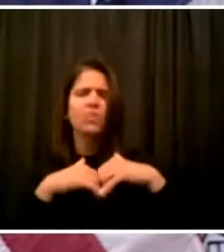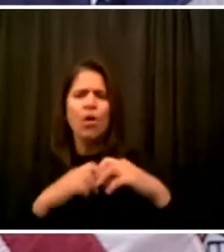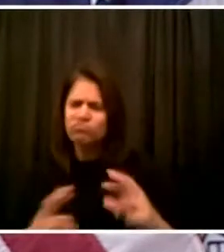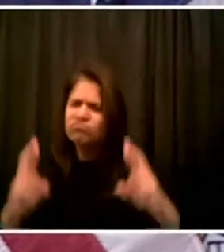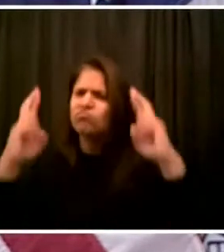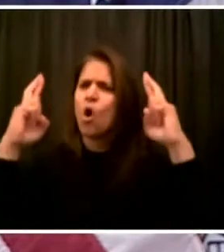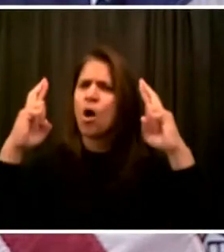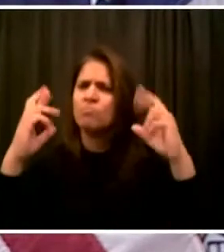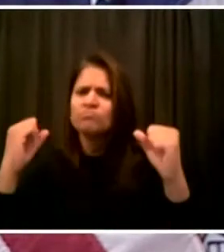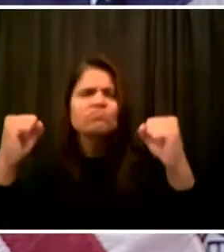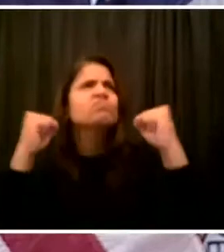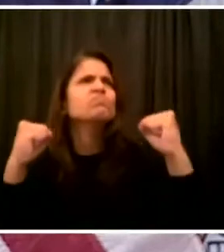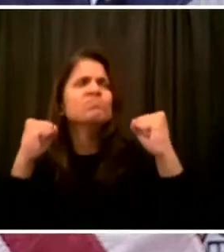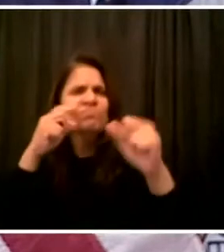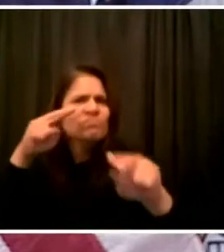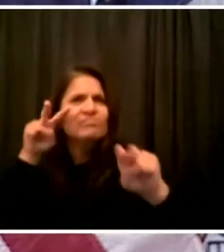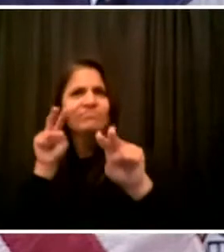through